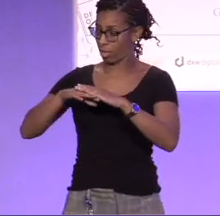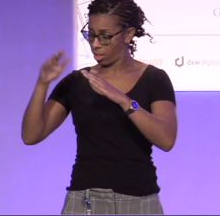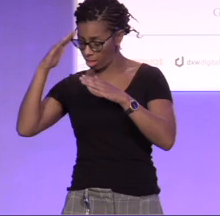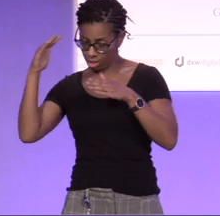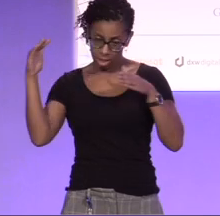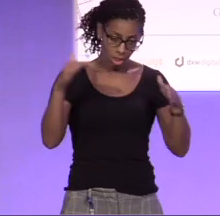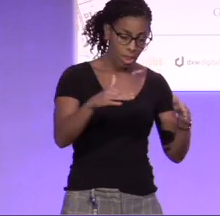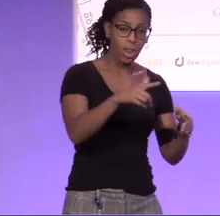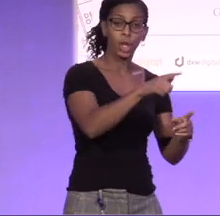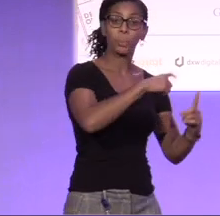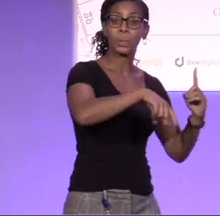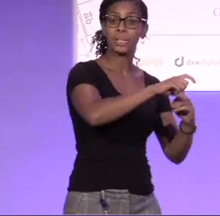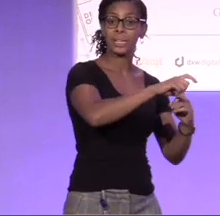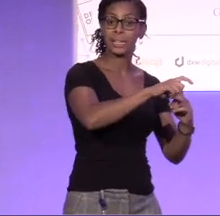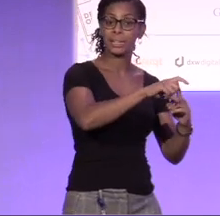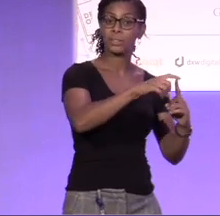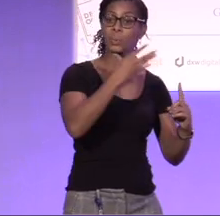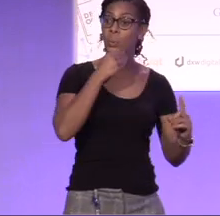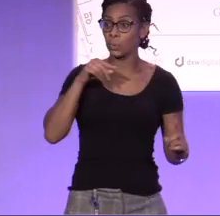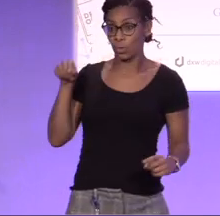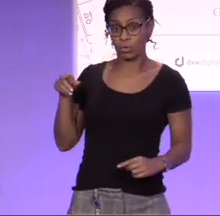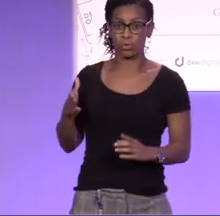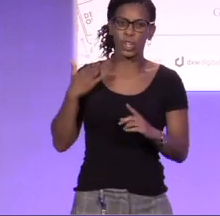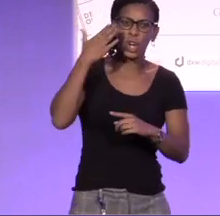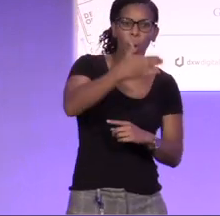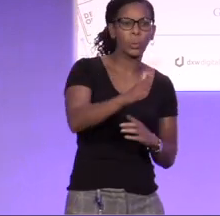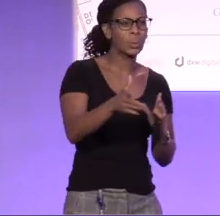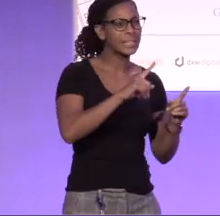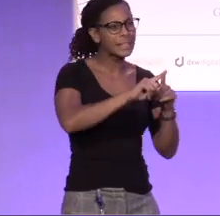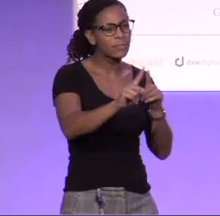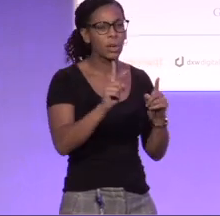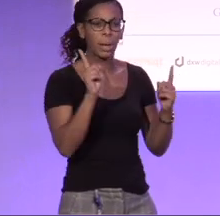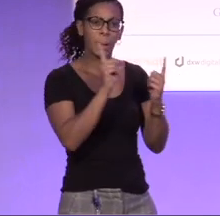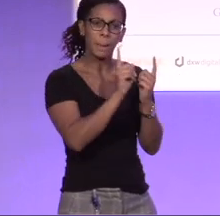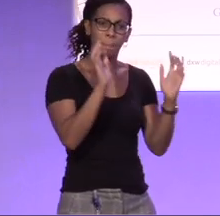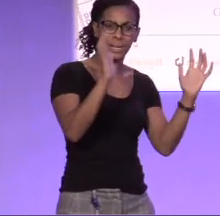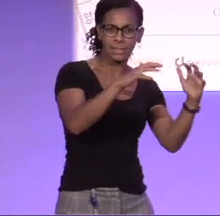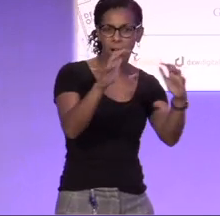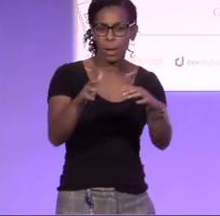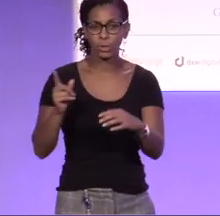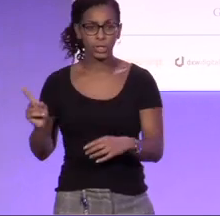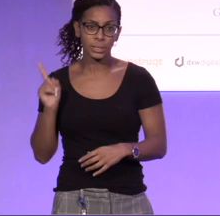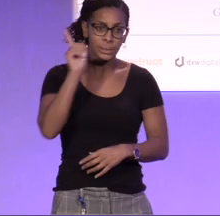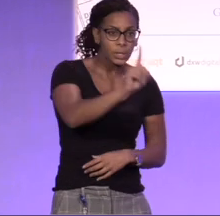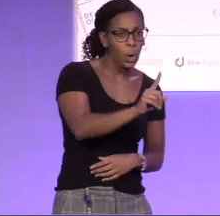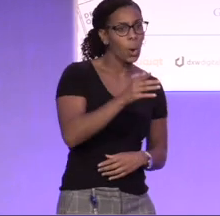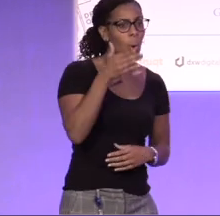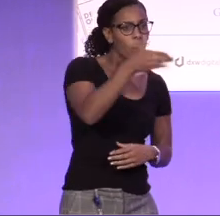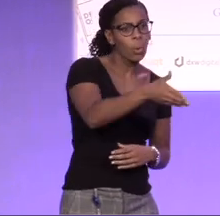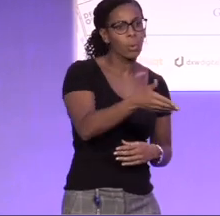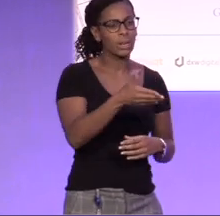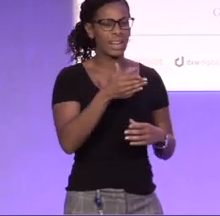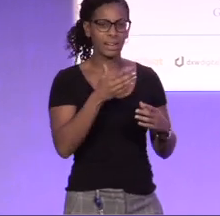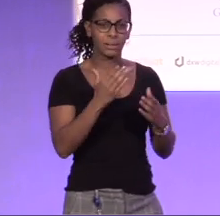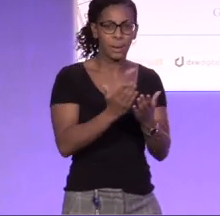then use her to go out into all of the meetups and to attend all of these sorts of conferences so we could really participate, not just